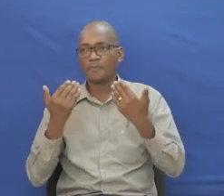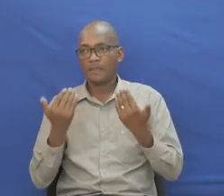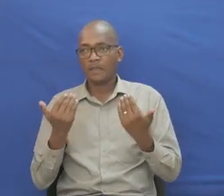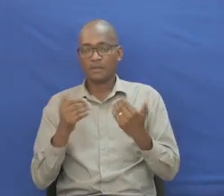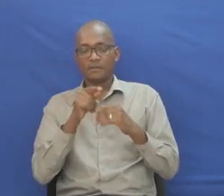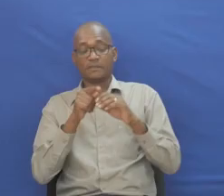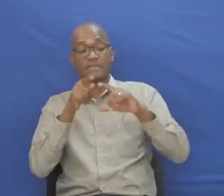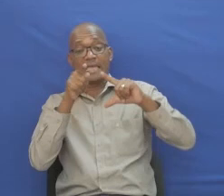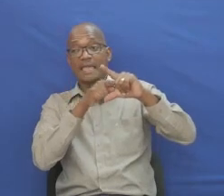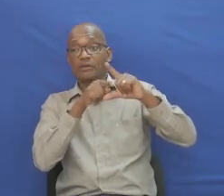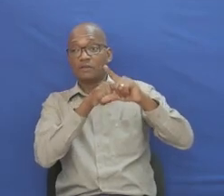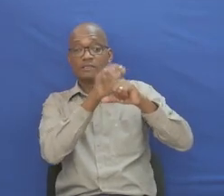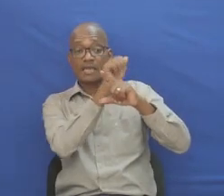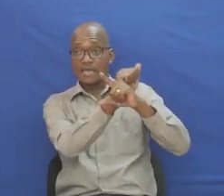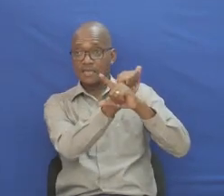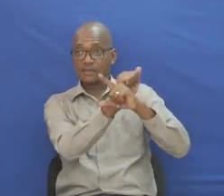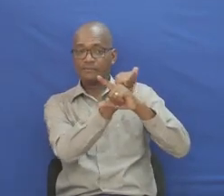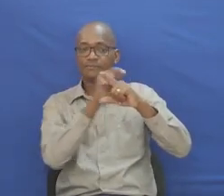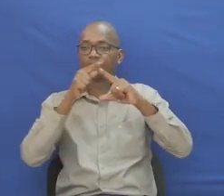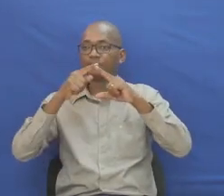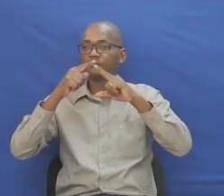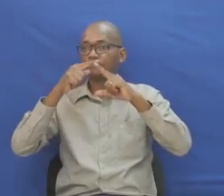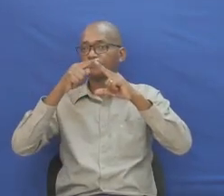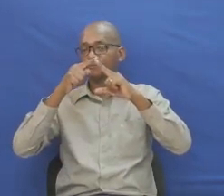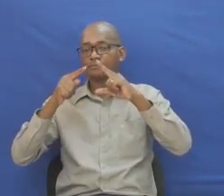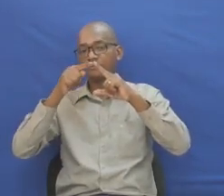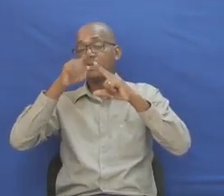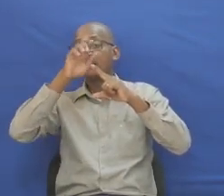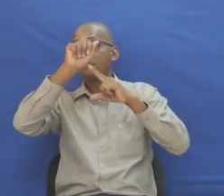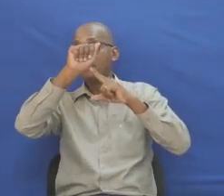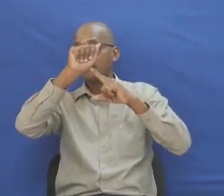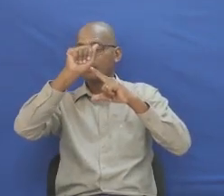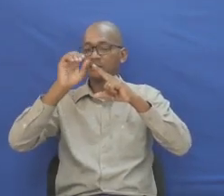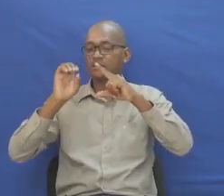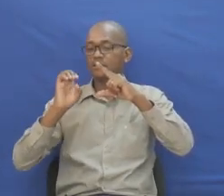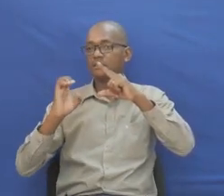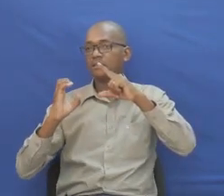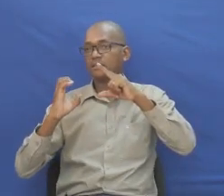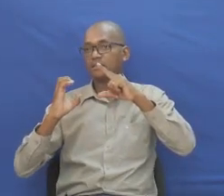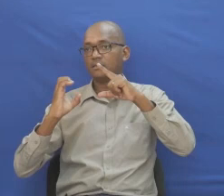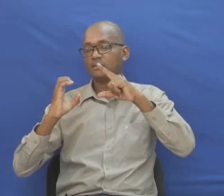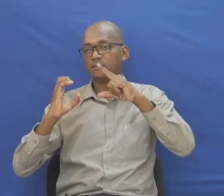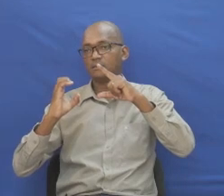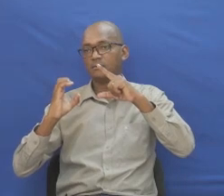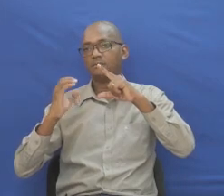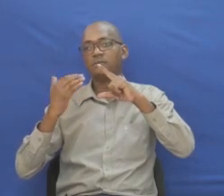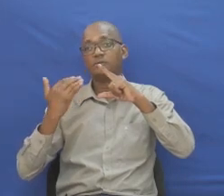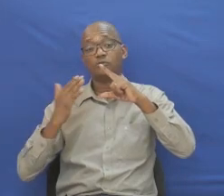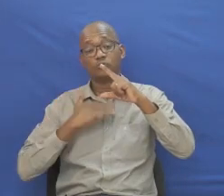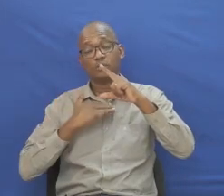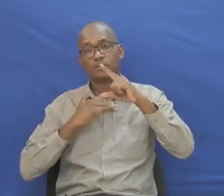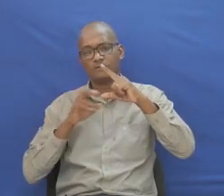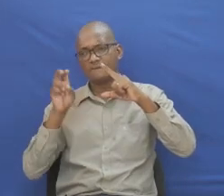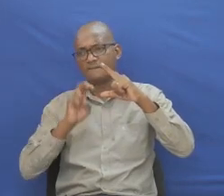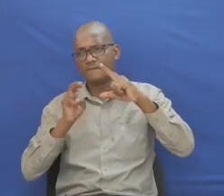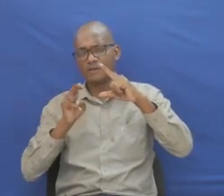let's say we call it A. The second one, it is B, and this one is C. Once we need to find the area of this